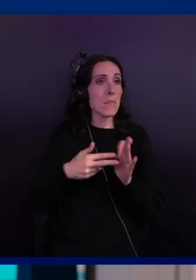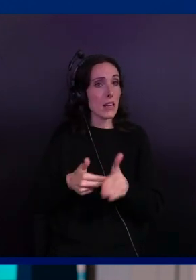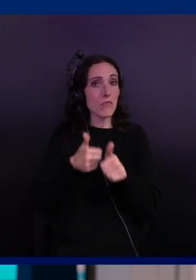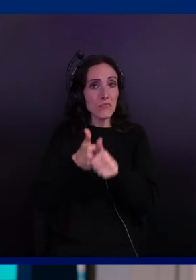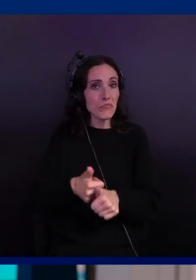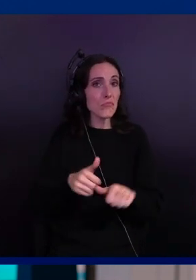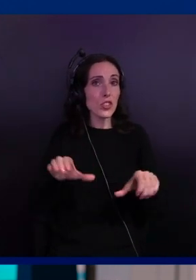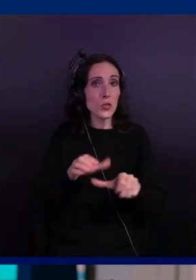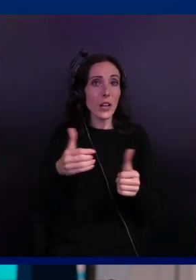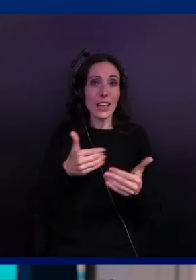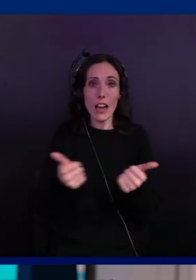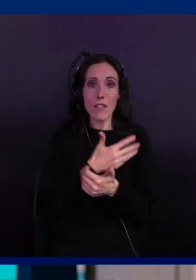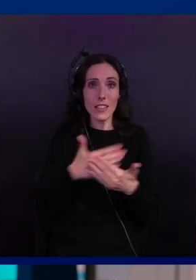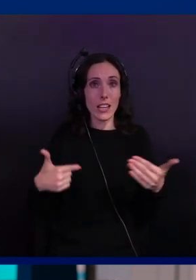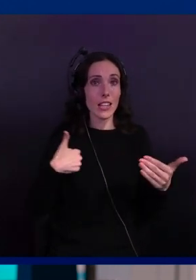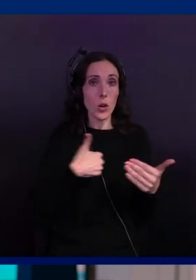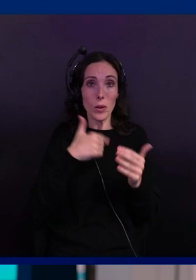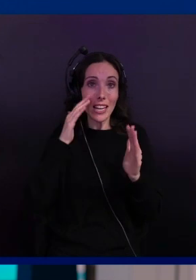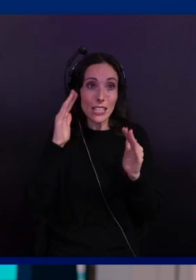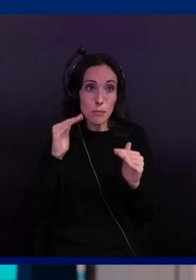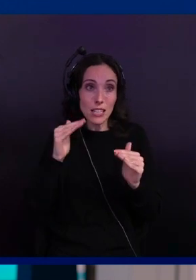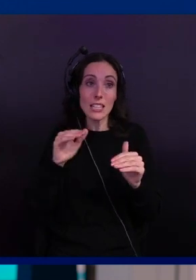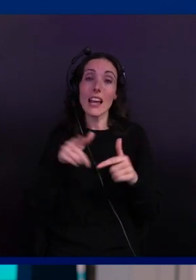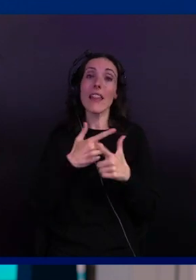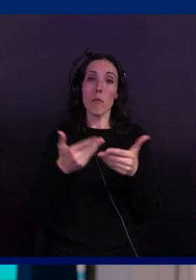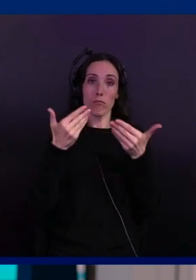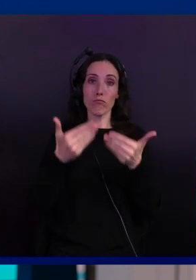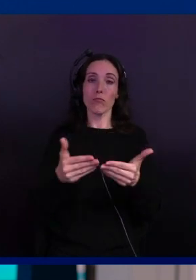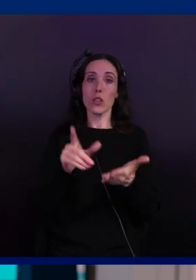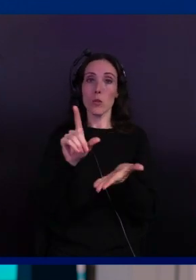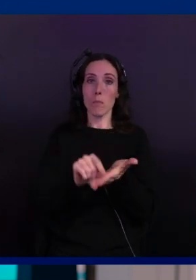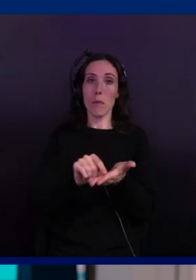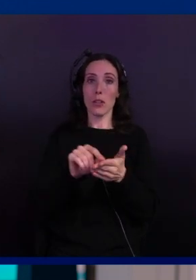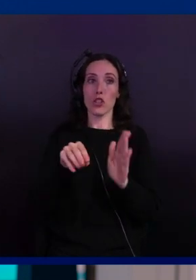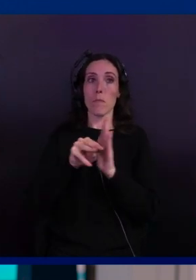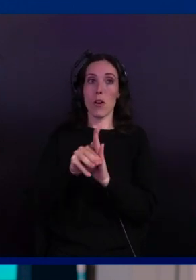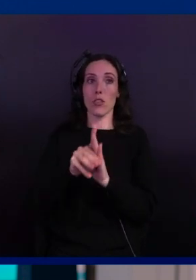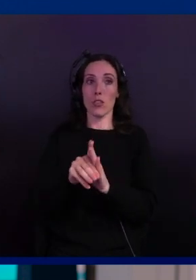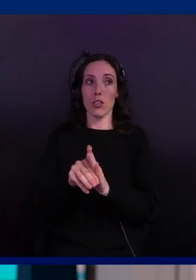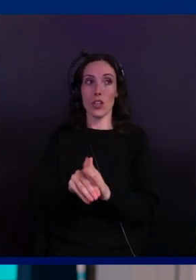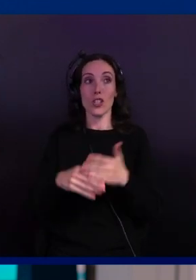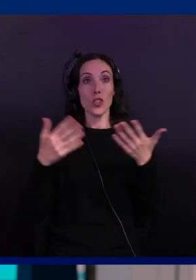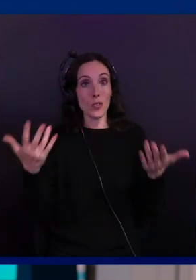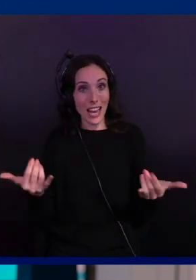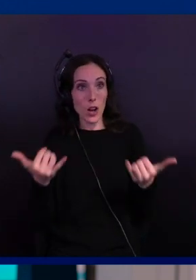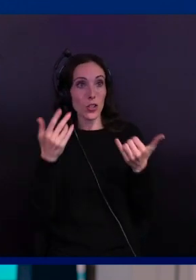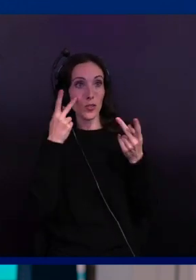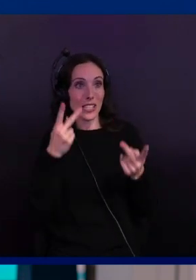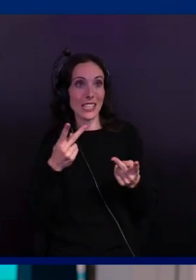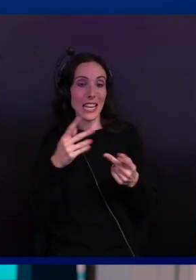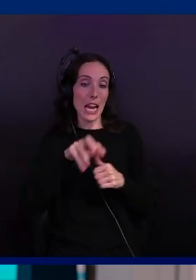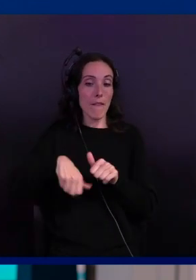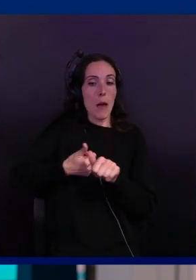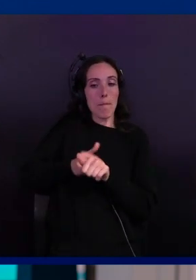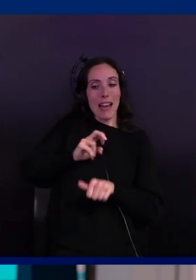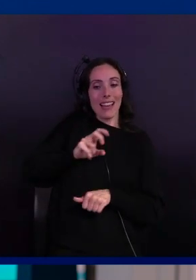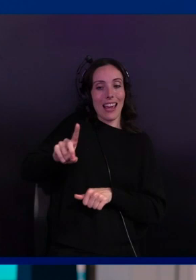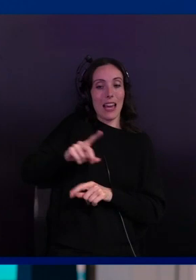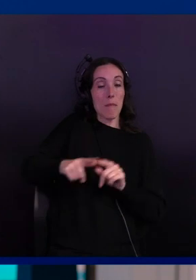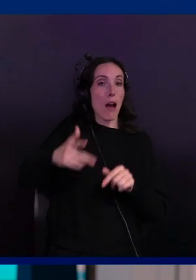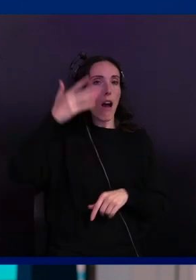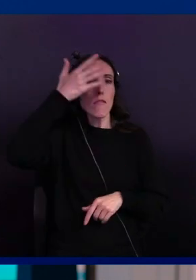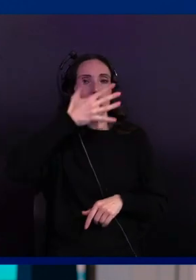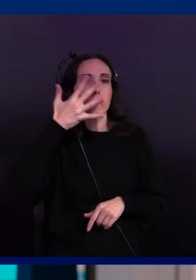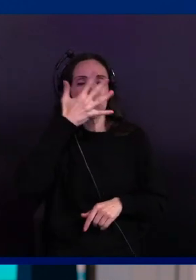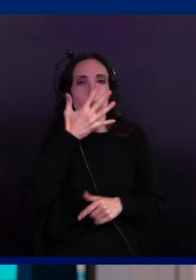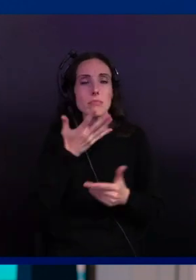is we are going to publish it the model. Okay. Now you see the background. Now I'm going to show you the front end. Front end. See how you.